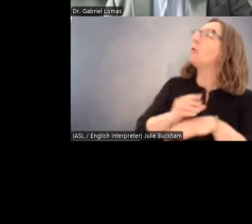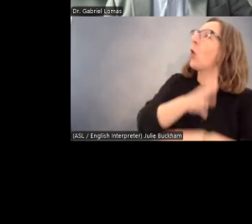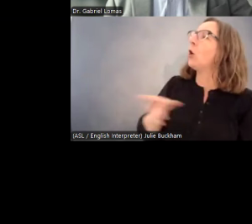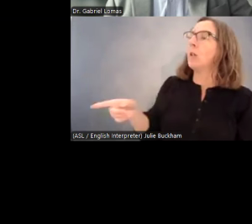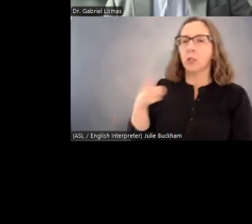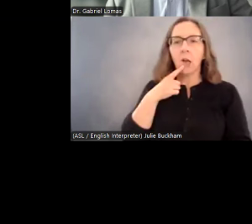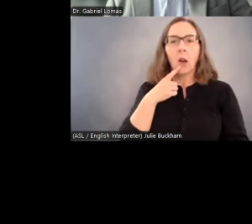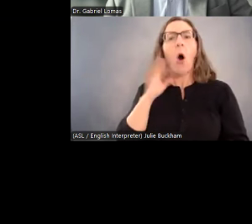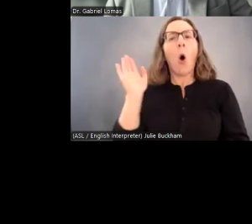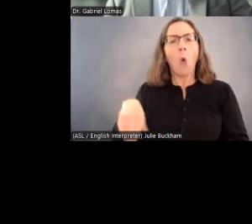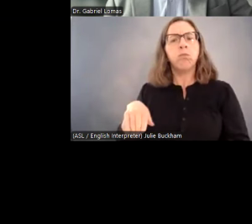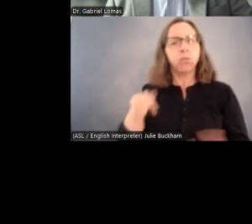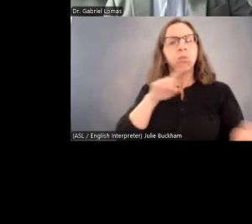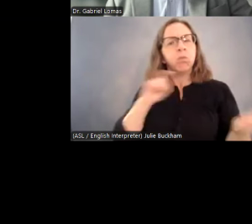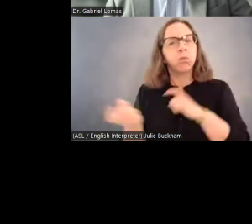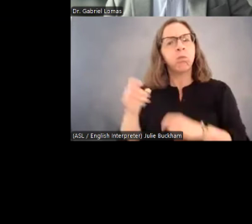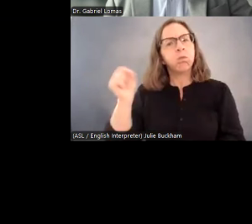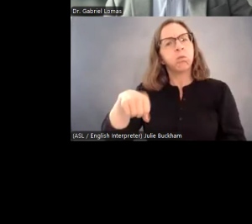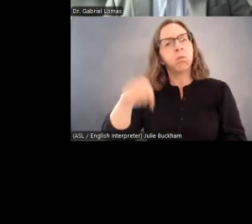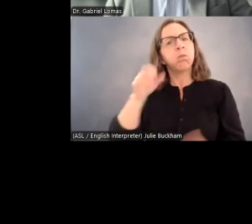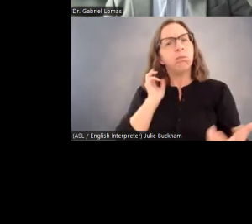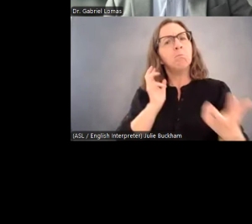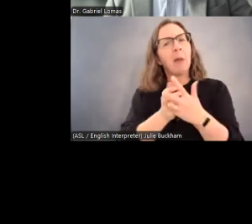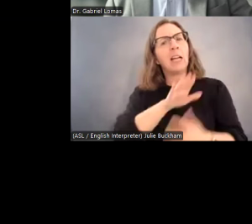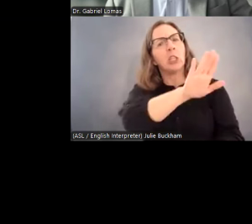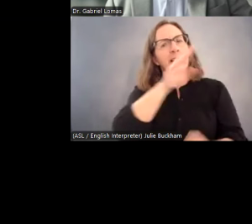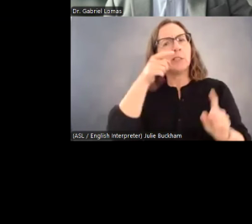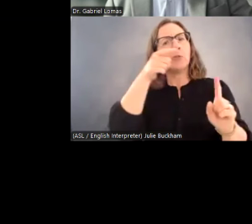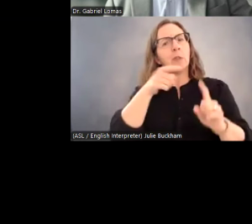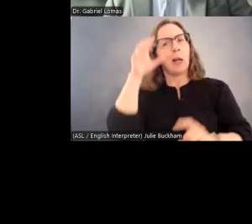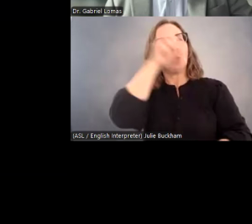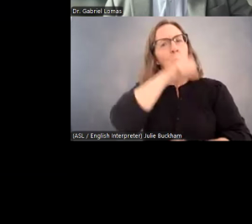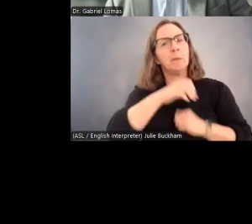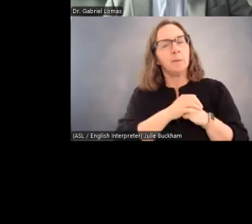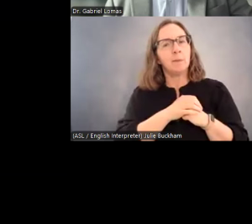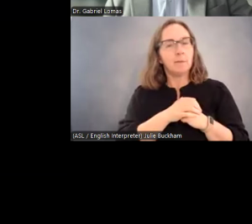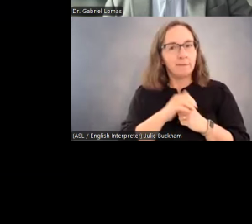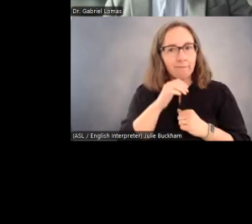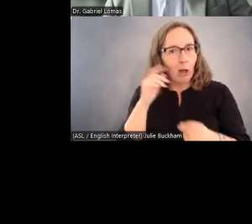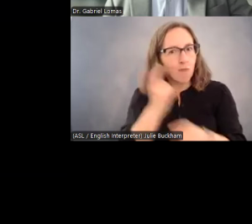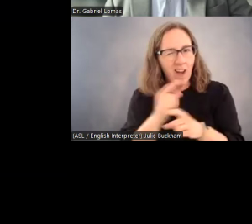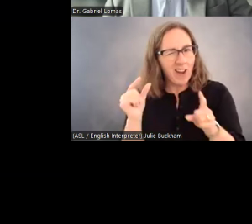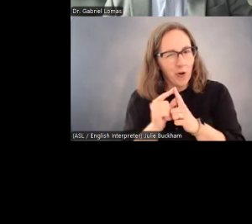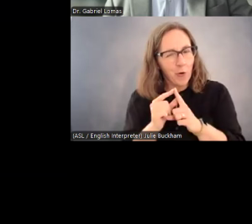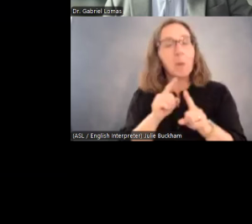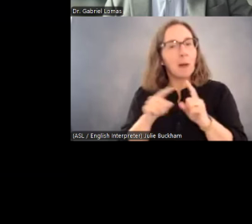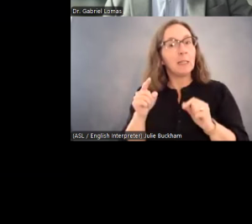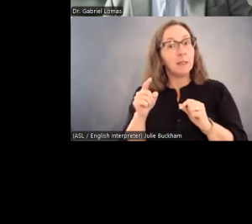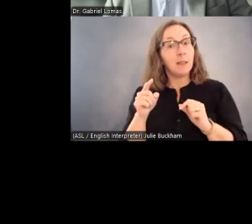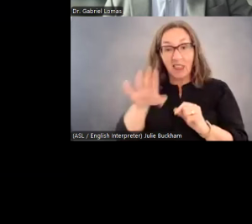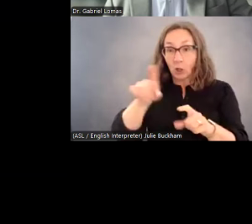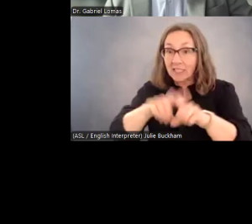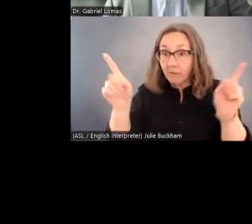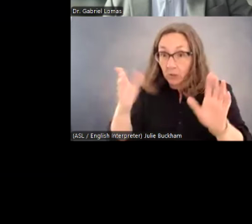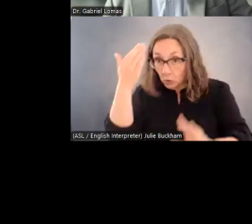just changed what she had said to match what he assumed she was saying, even though it wasn't. And there is a difference, as we